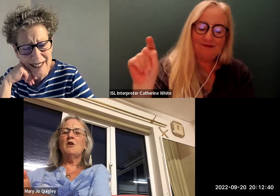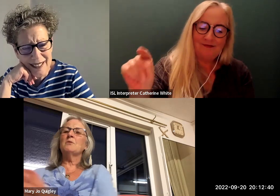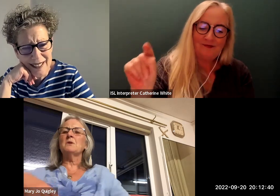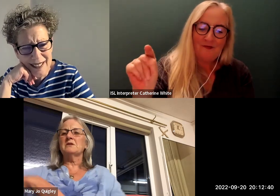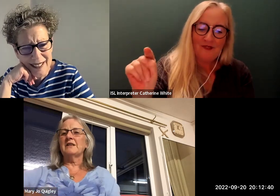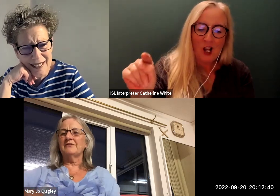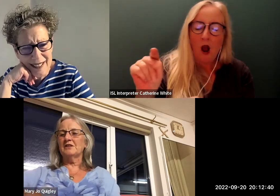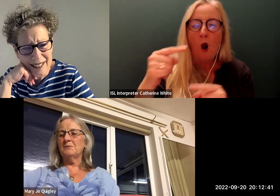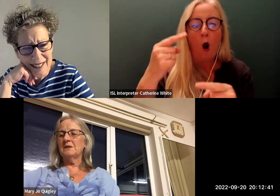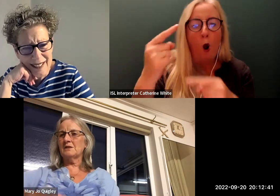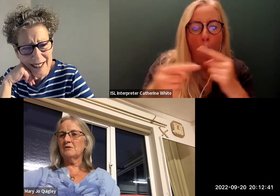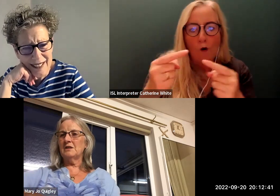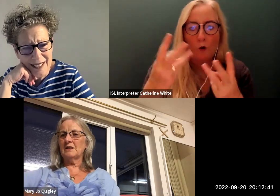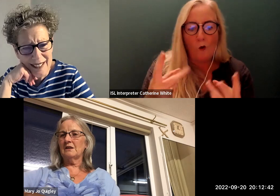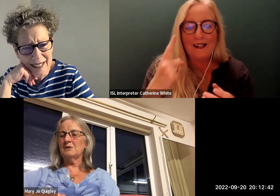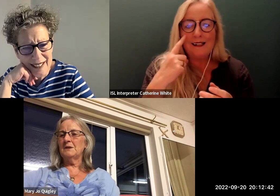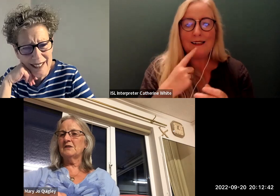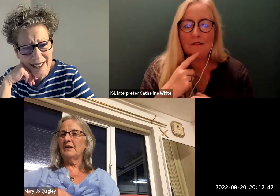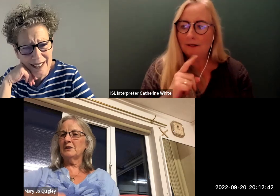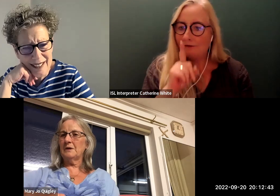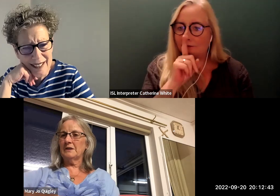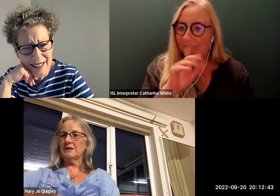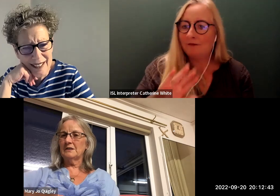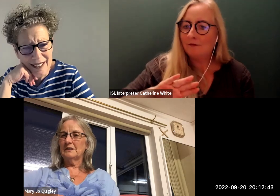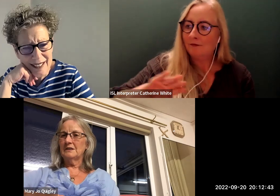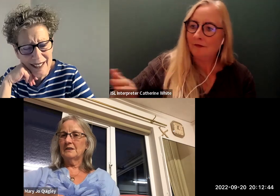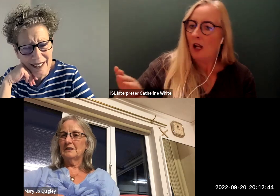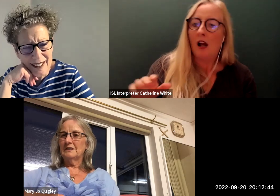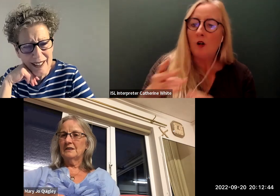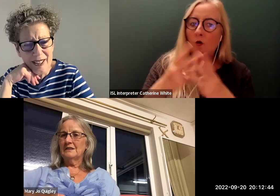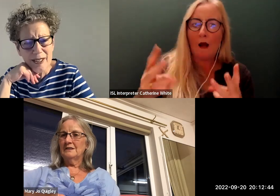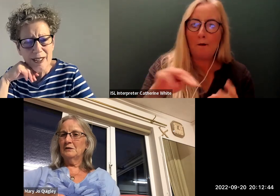she always wanted the deafness to be discreet and not to be defined by it.